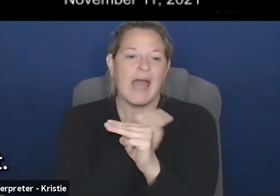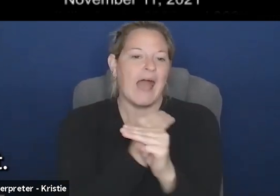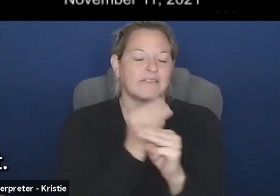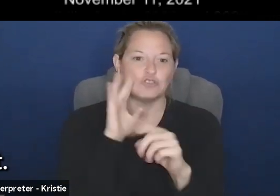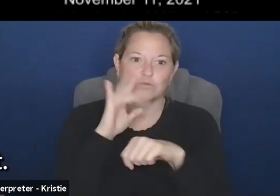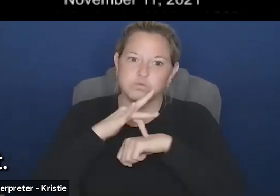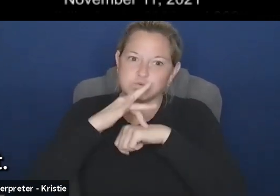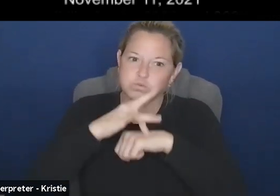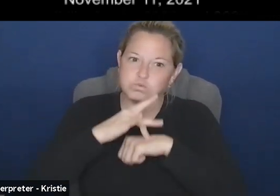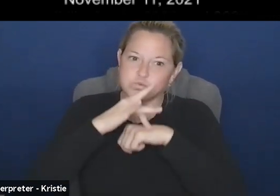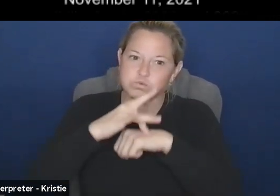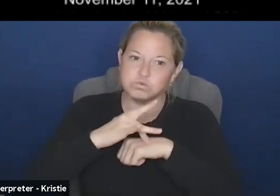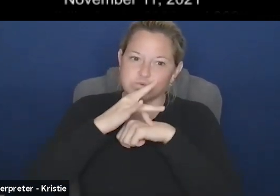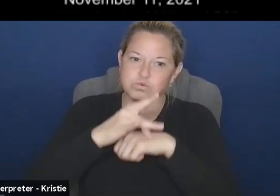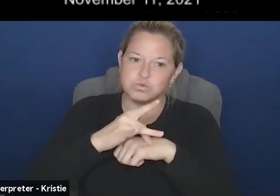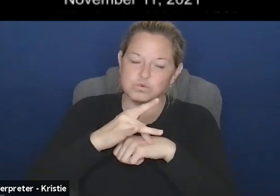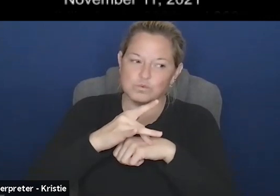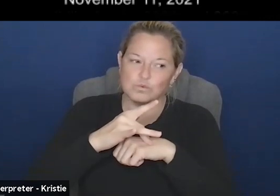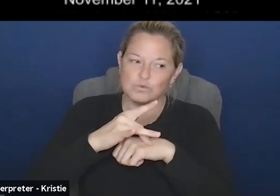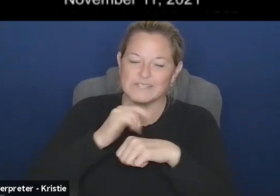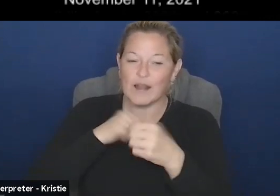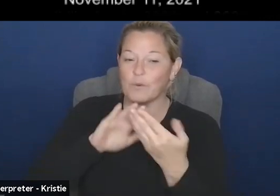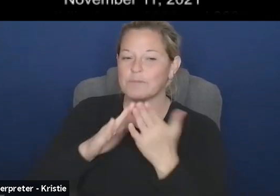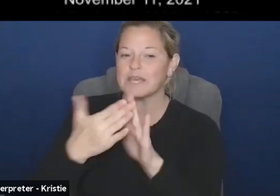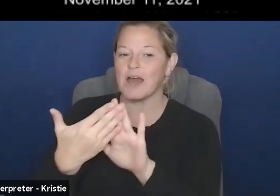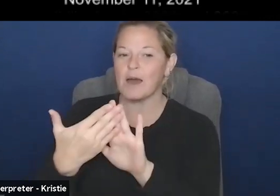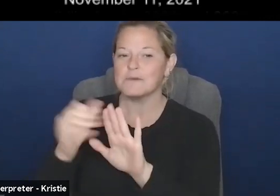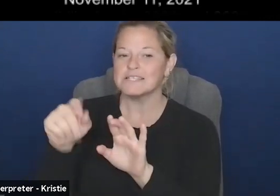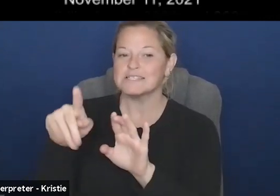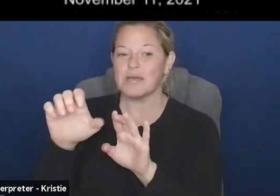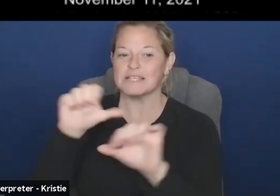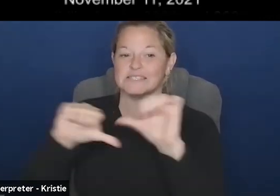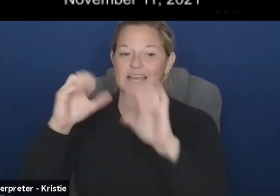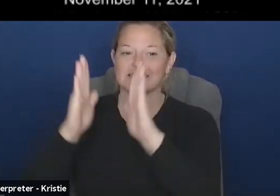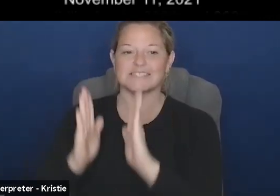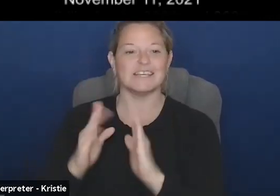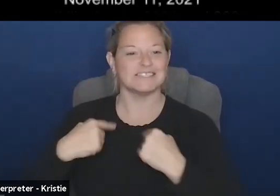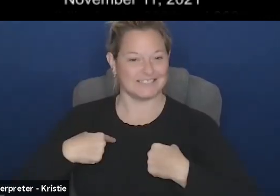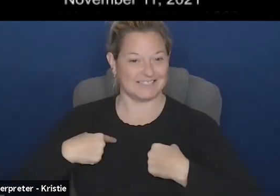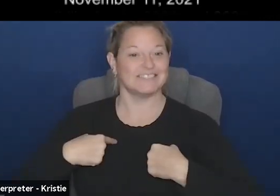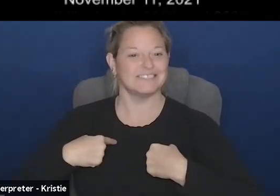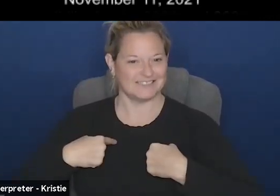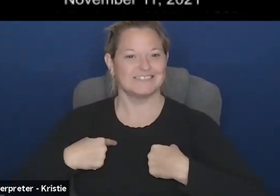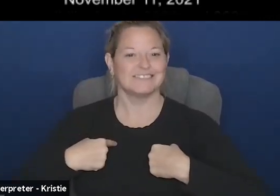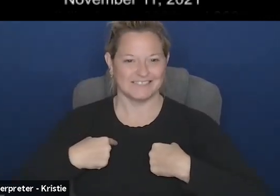be a space scientist. I was really excited about studying